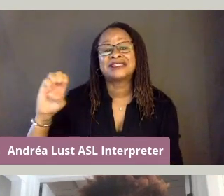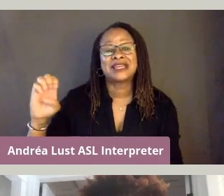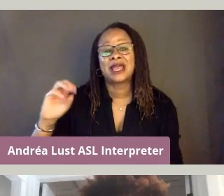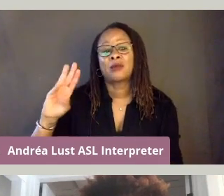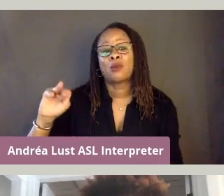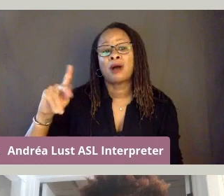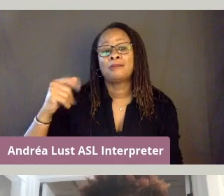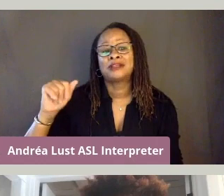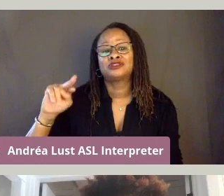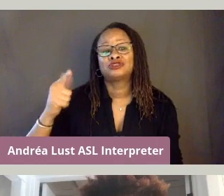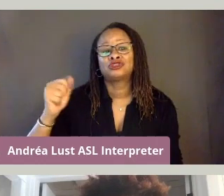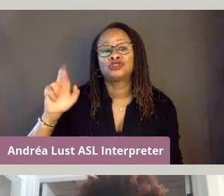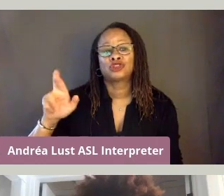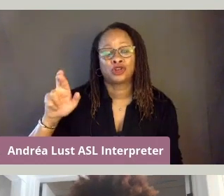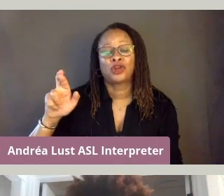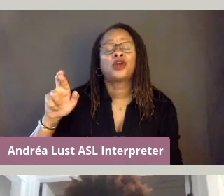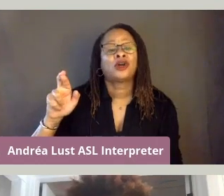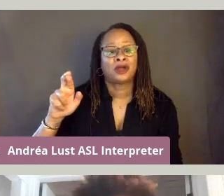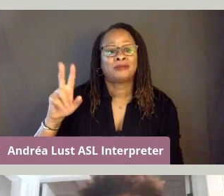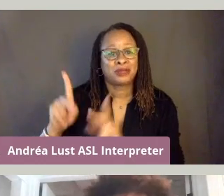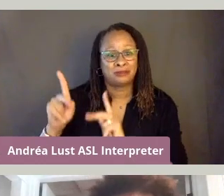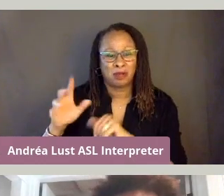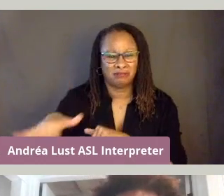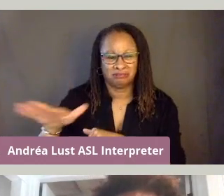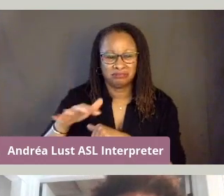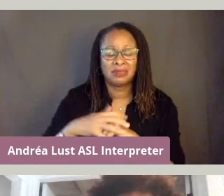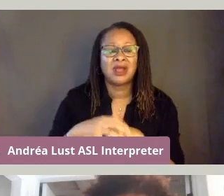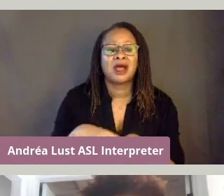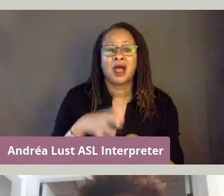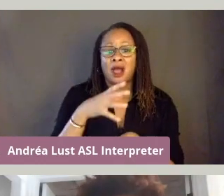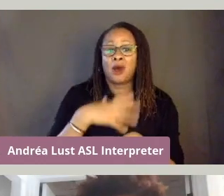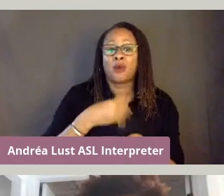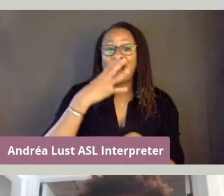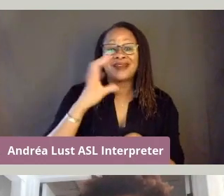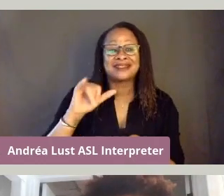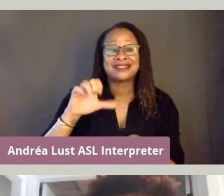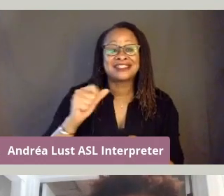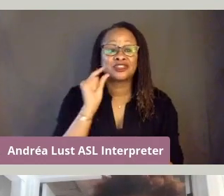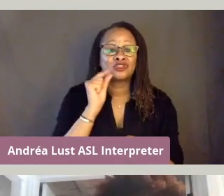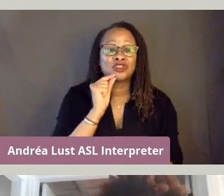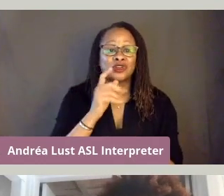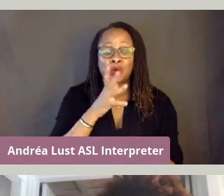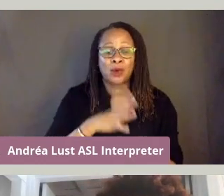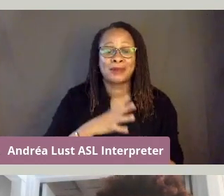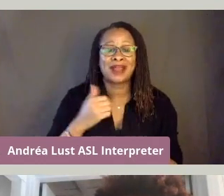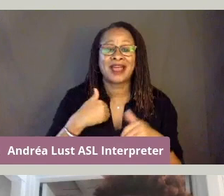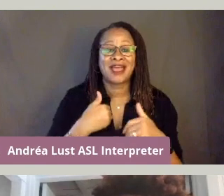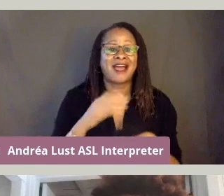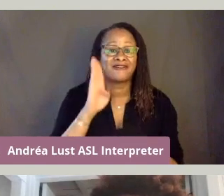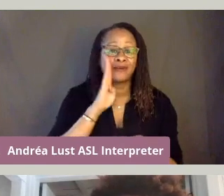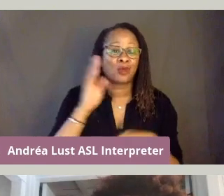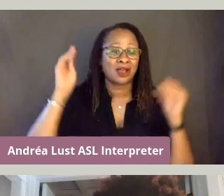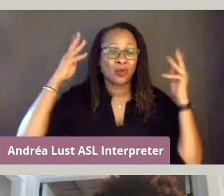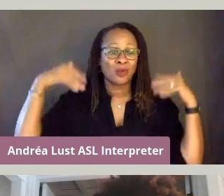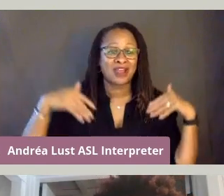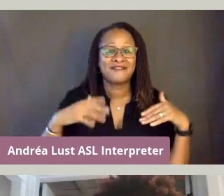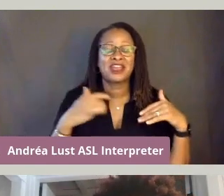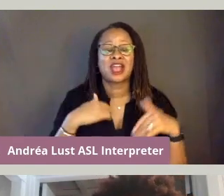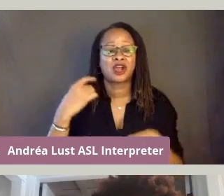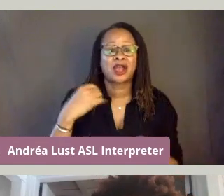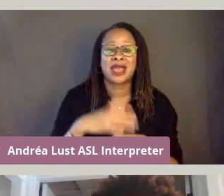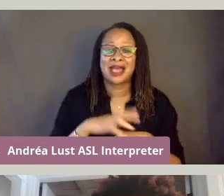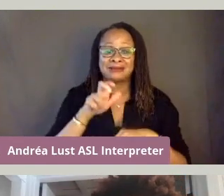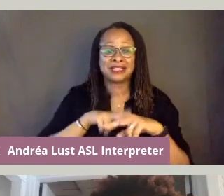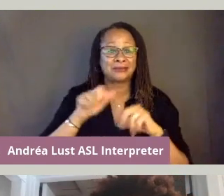white cisgendered woman with chin-length wavy brown hair. I'm wearing a black shirt and sitting in a room with bookshelves behind me. I